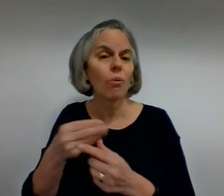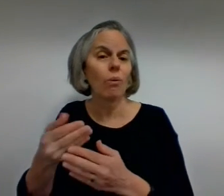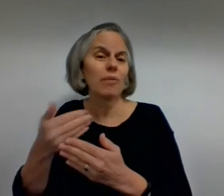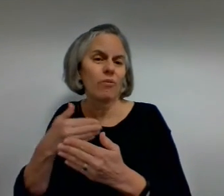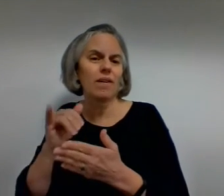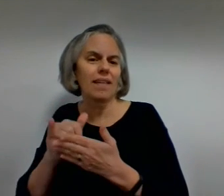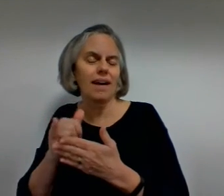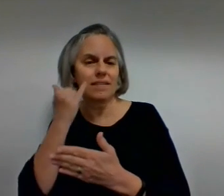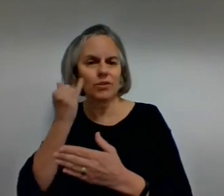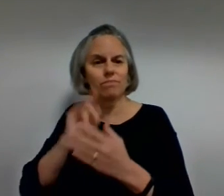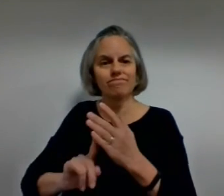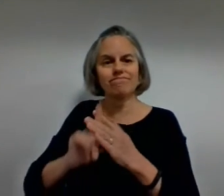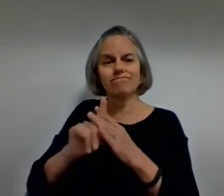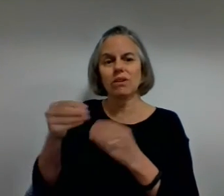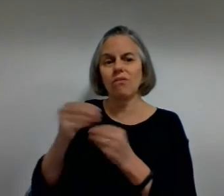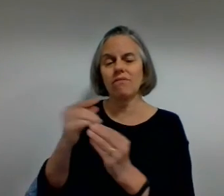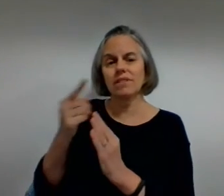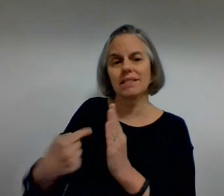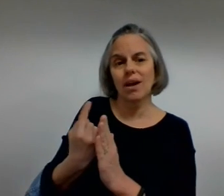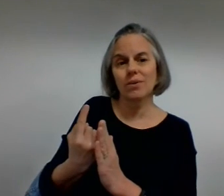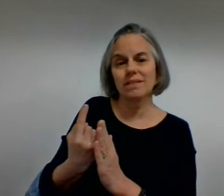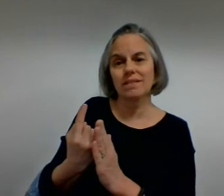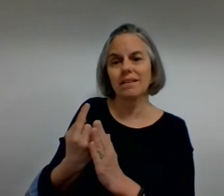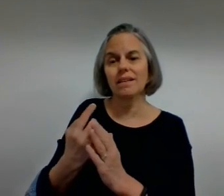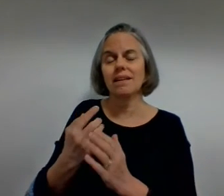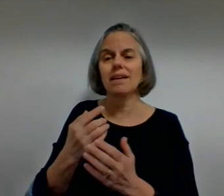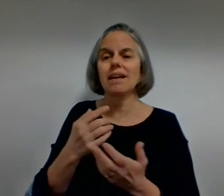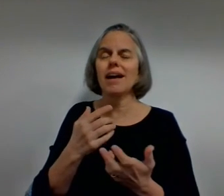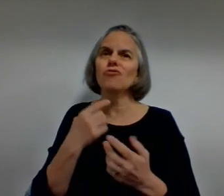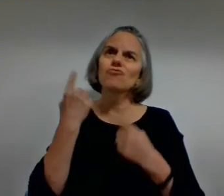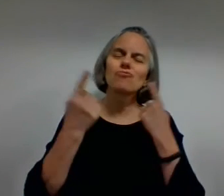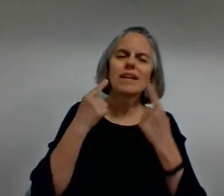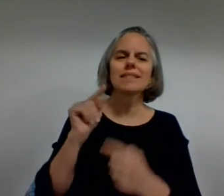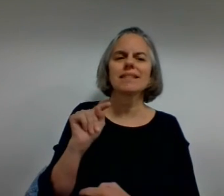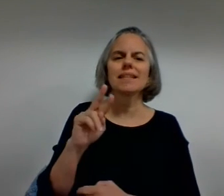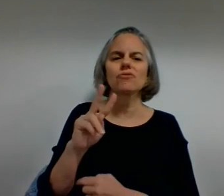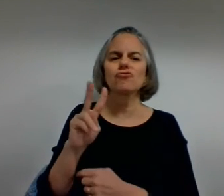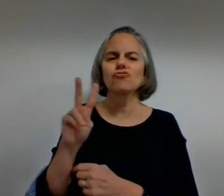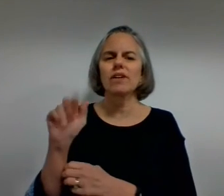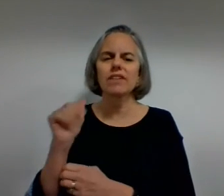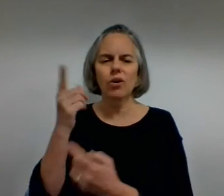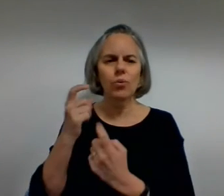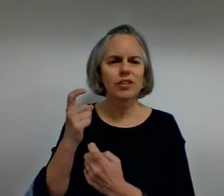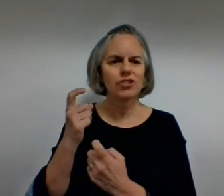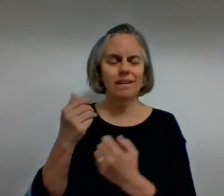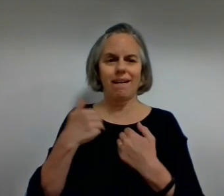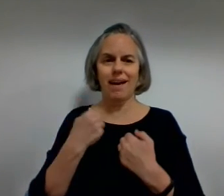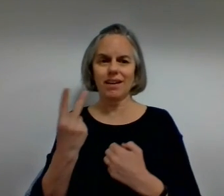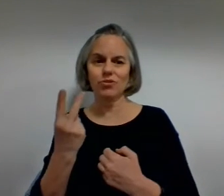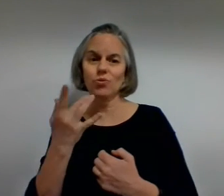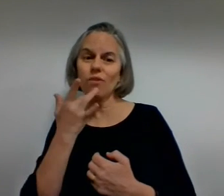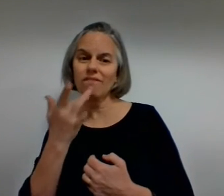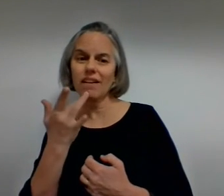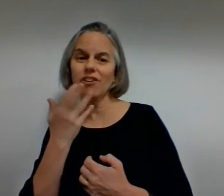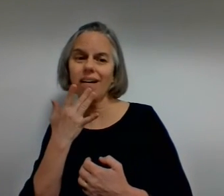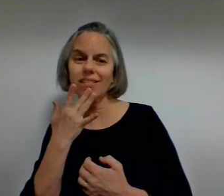come to see me. And let's see, a crazy trivia question for today is that I have 2